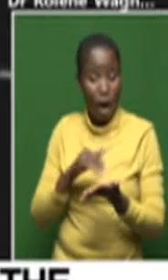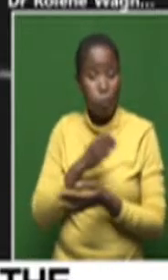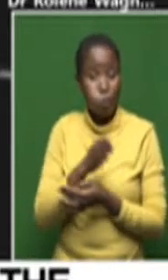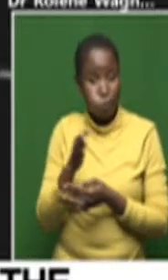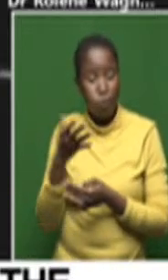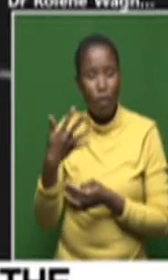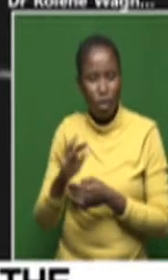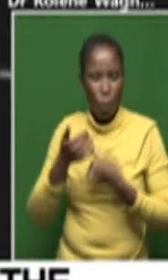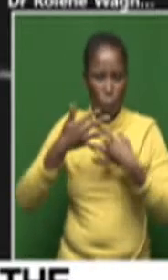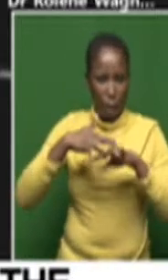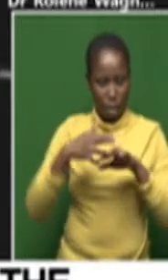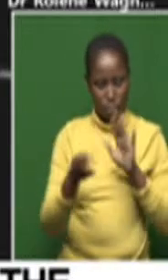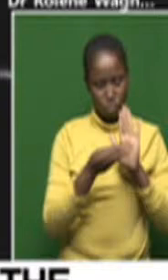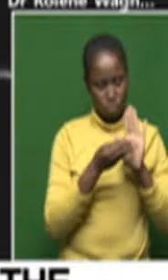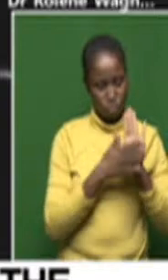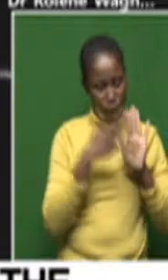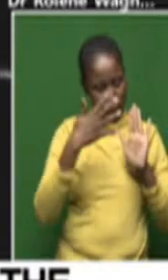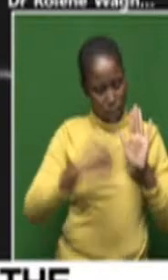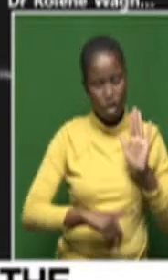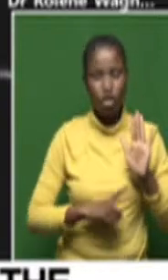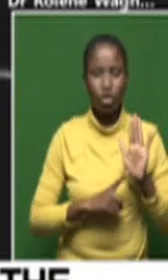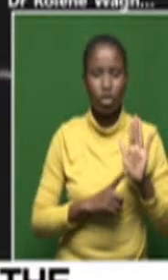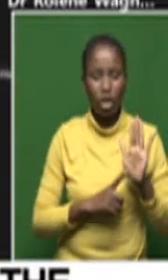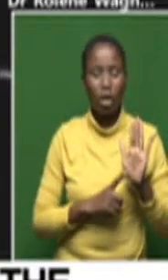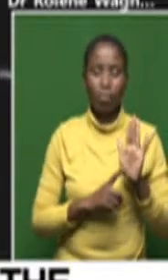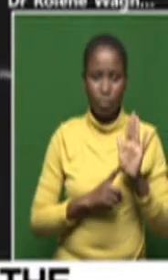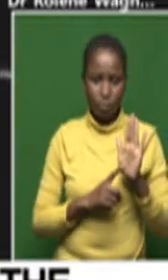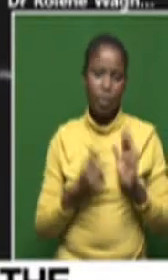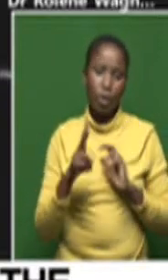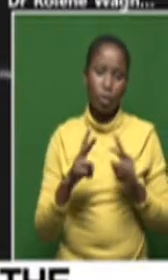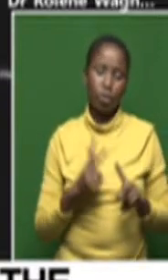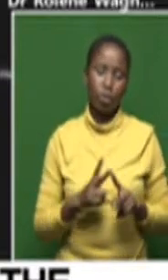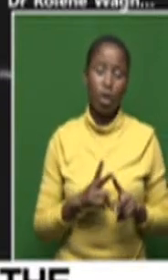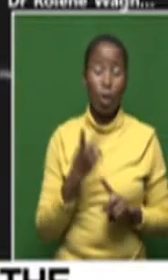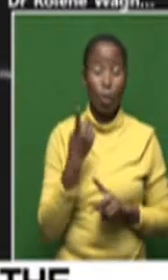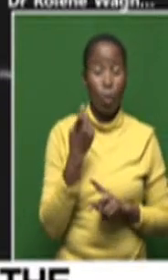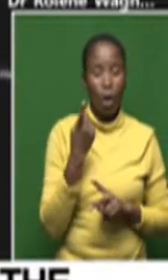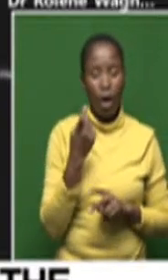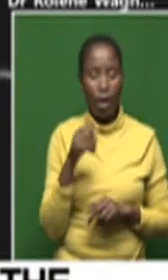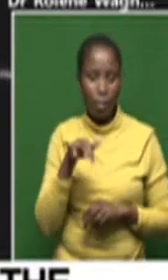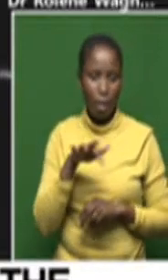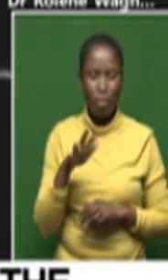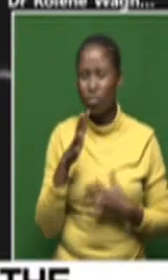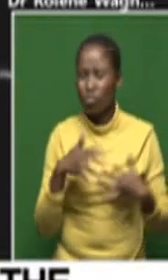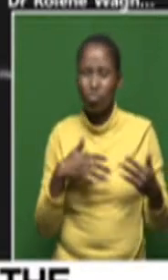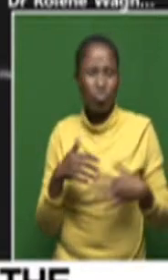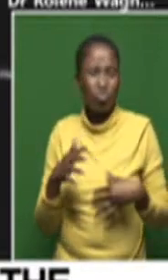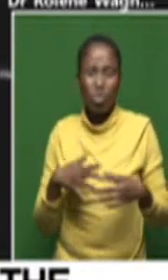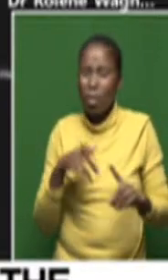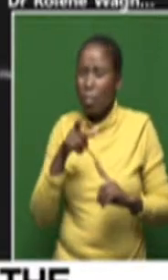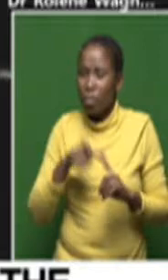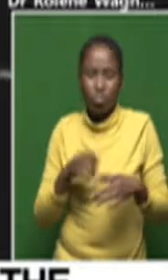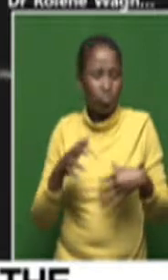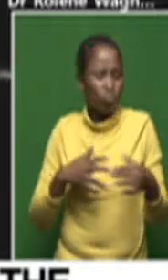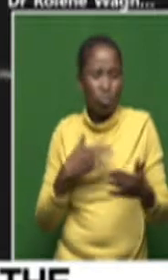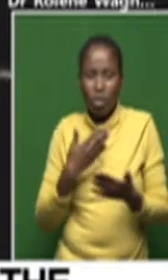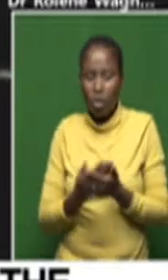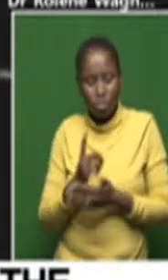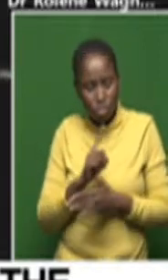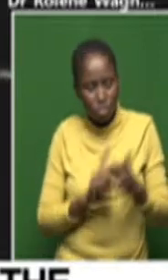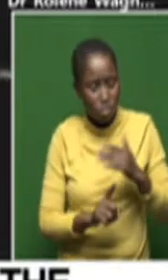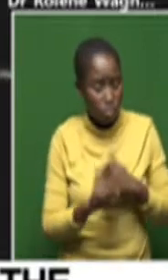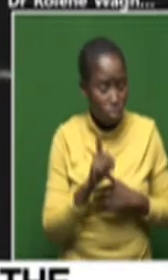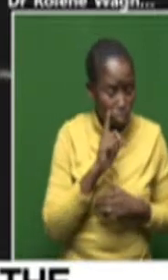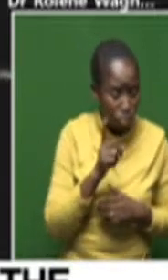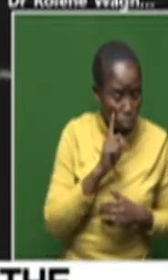our website. We've done 3 of our districts already, and it's one place where any citizen can go to find exactly where the